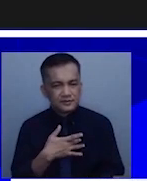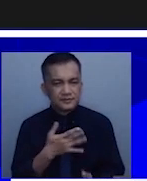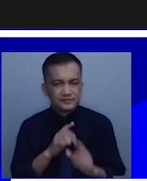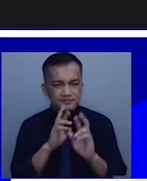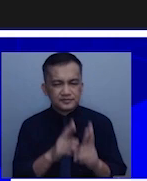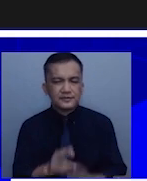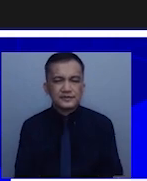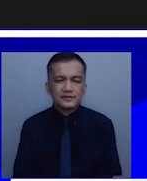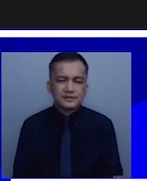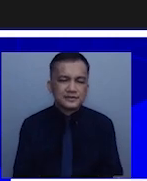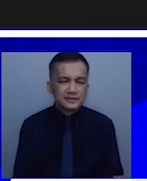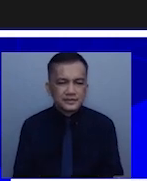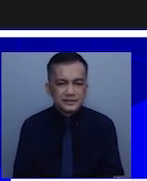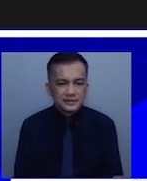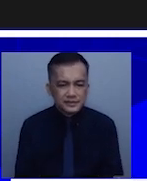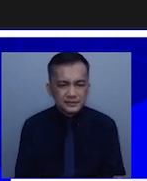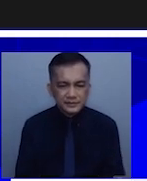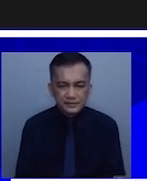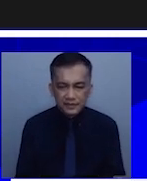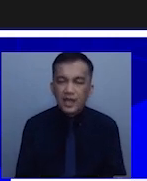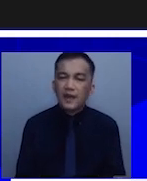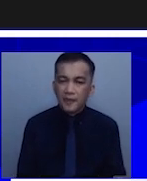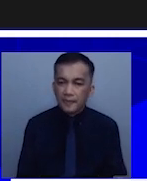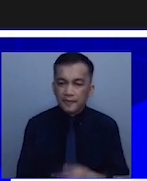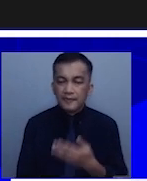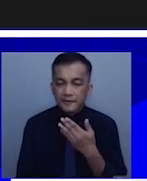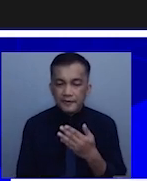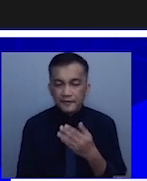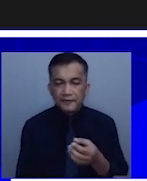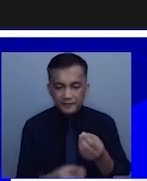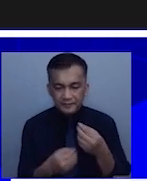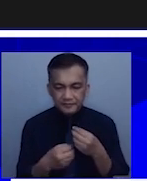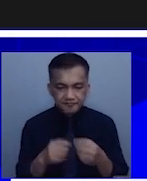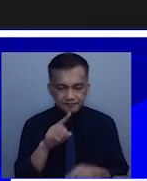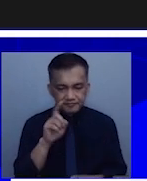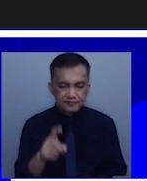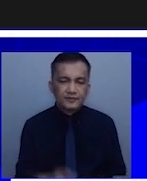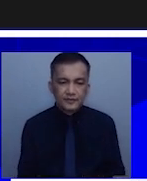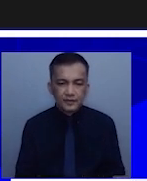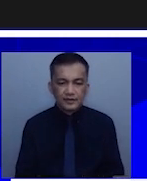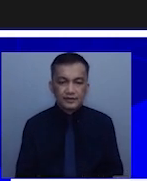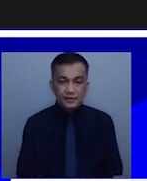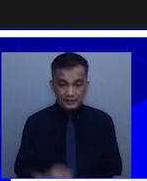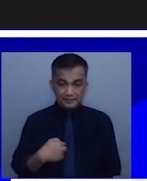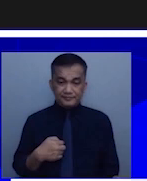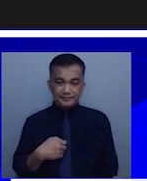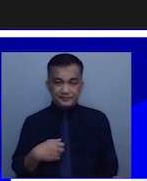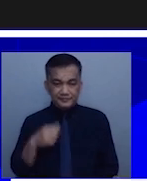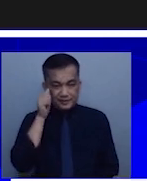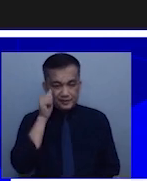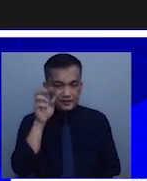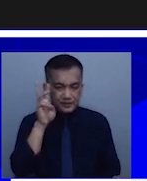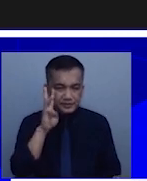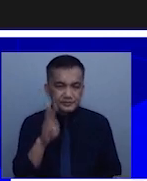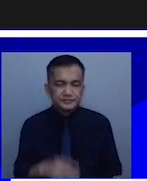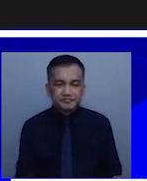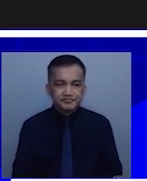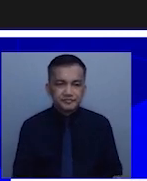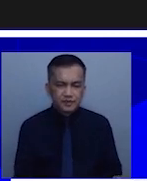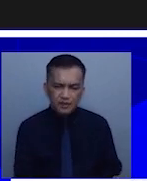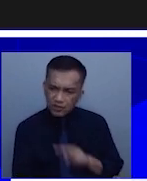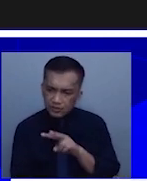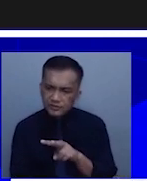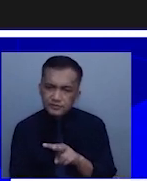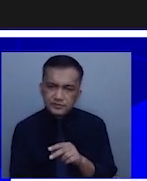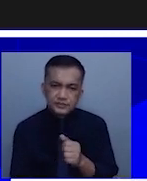very much for raising this question. Yeah, I am aware, particularly, I've seen some